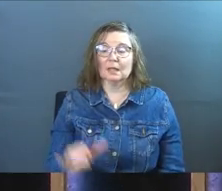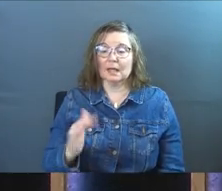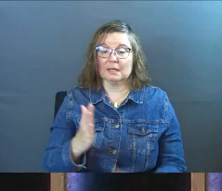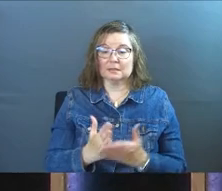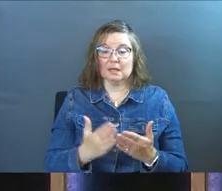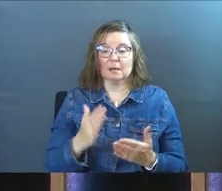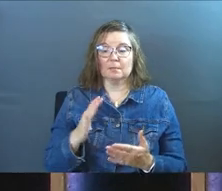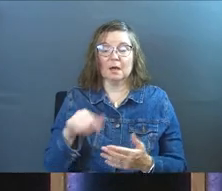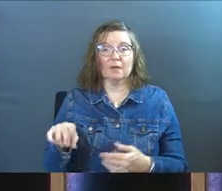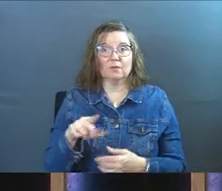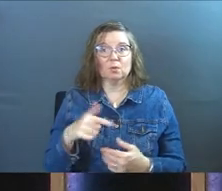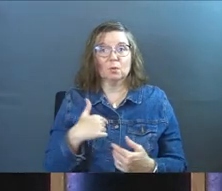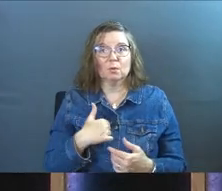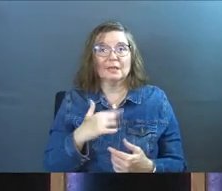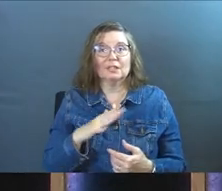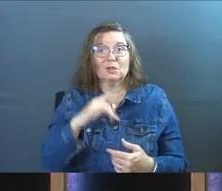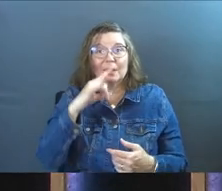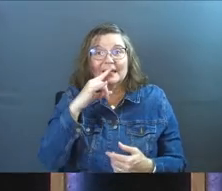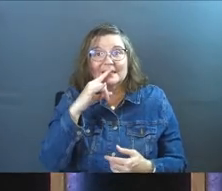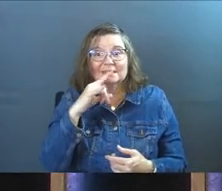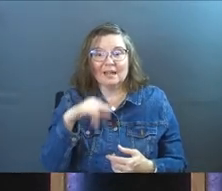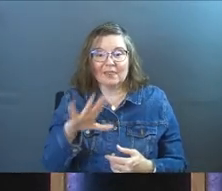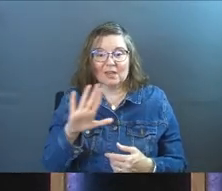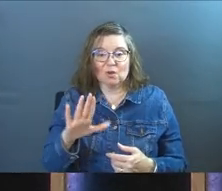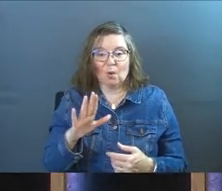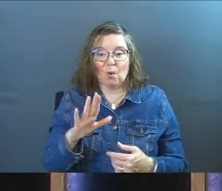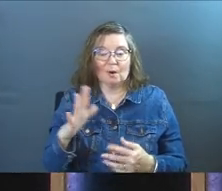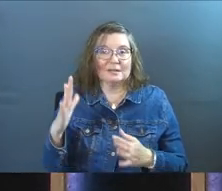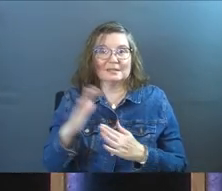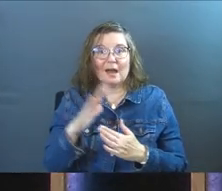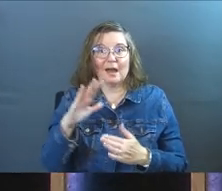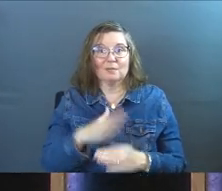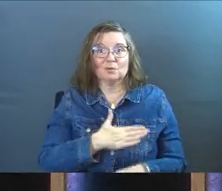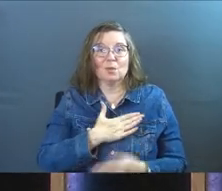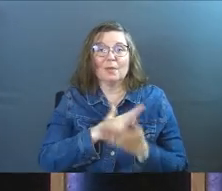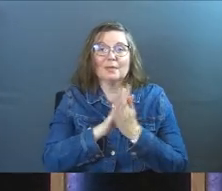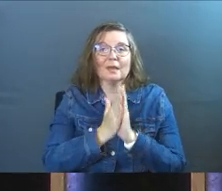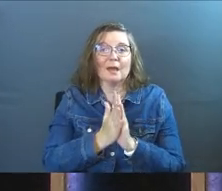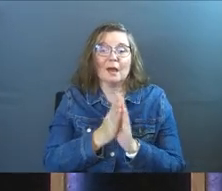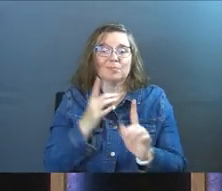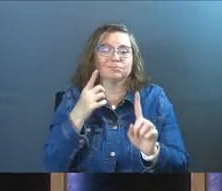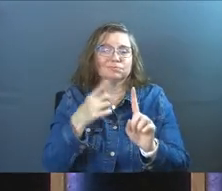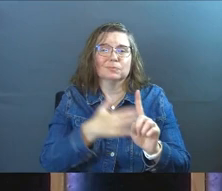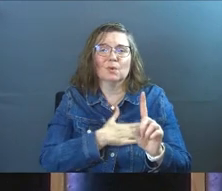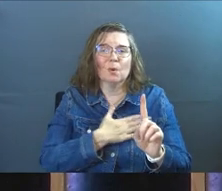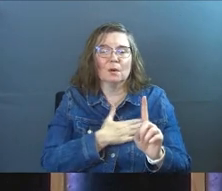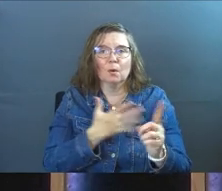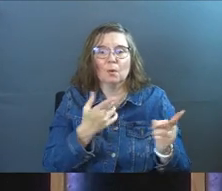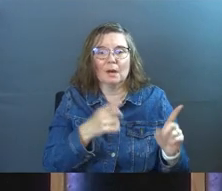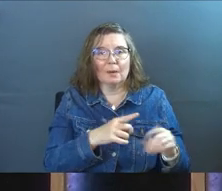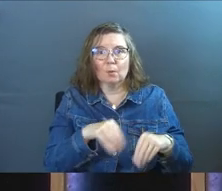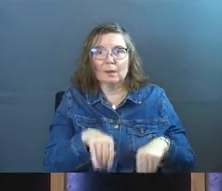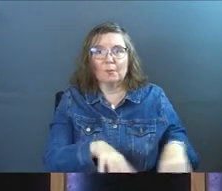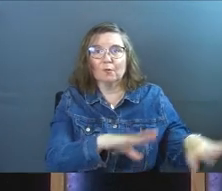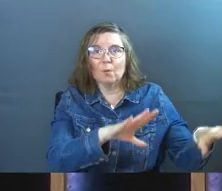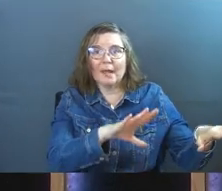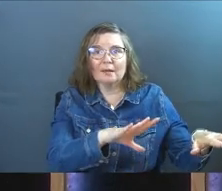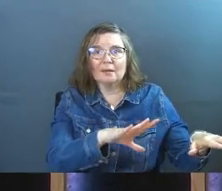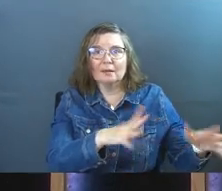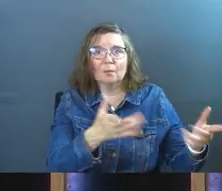Like some of you guys, it's your kids. They are your ultimate joy. They've become your ultimate joy. What happens when they move